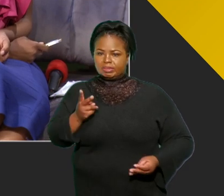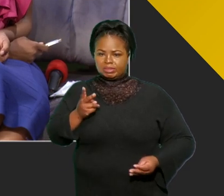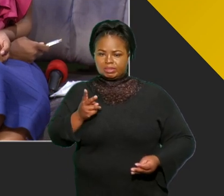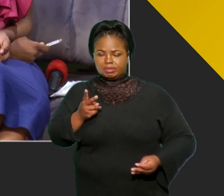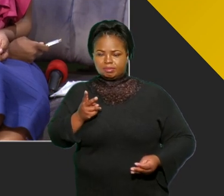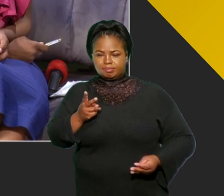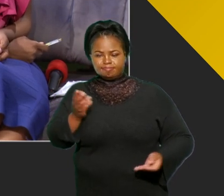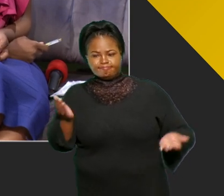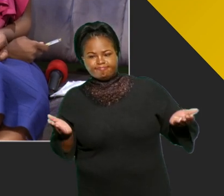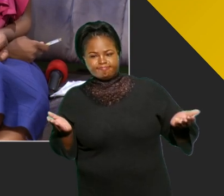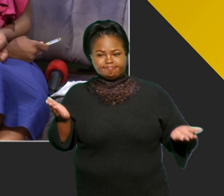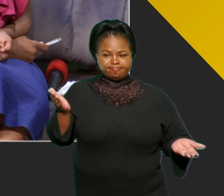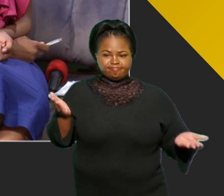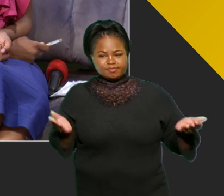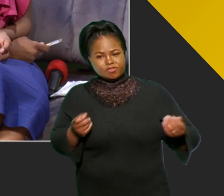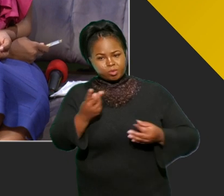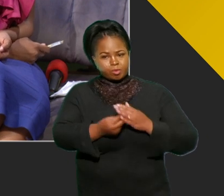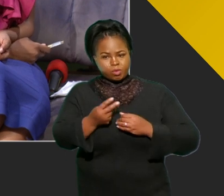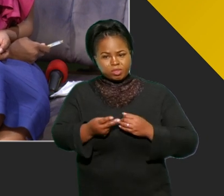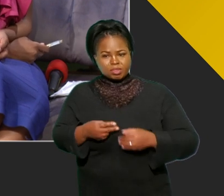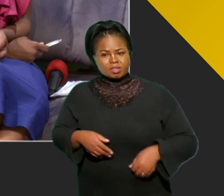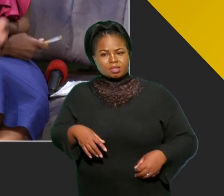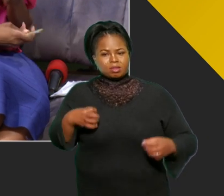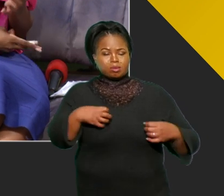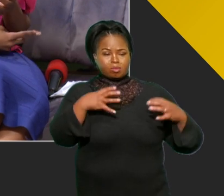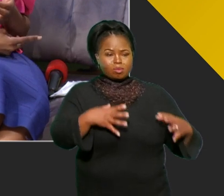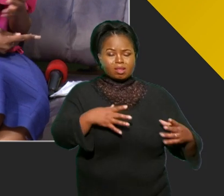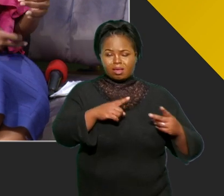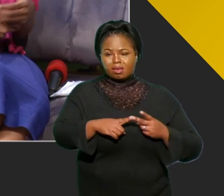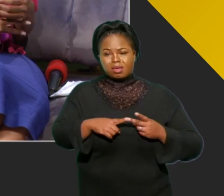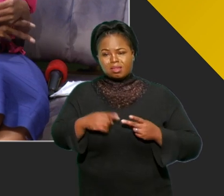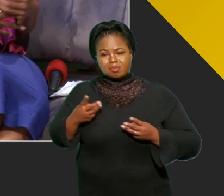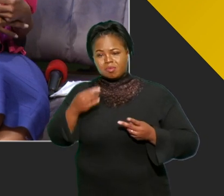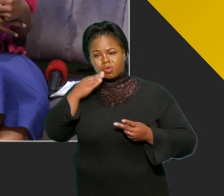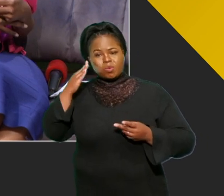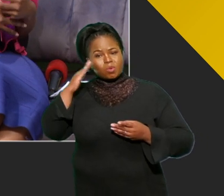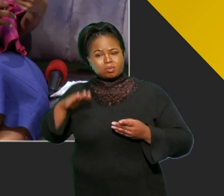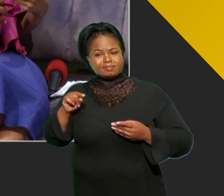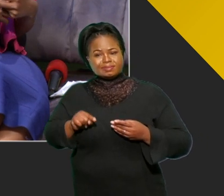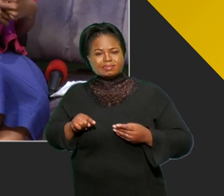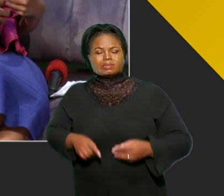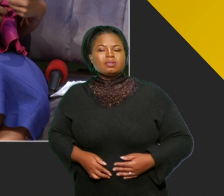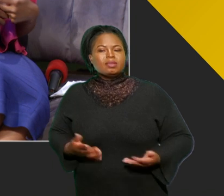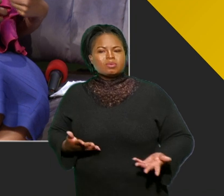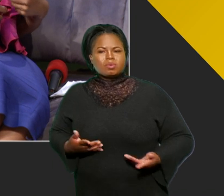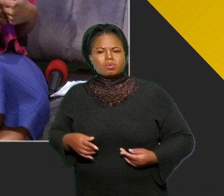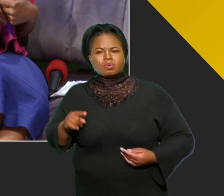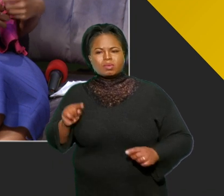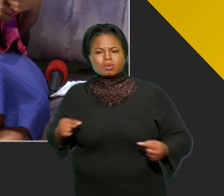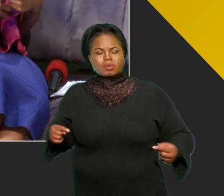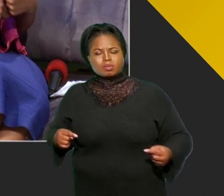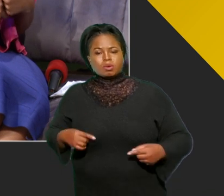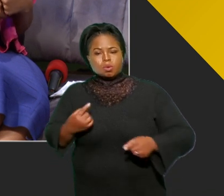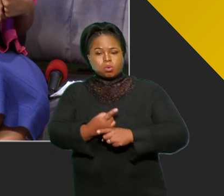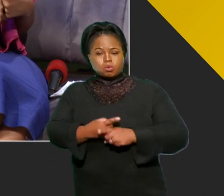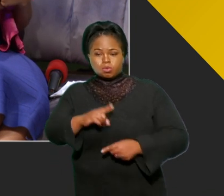It's a give and take, you know, from both the landlord and the tenant. At the end of the day, it's to a point where there isn't a double jeopardy,